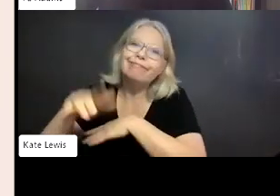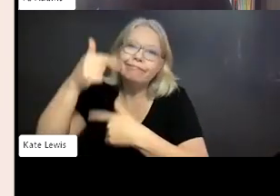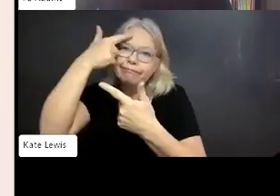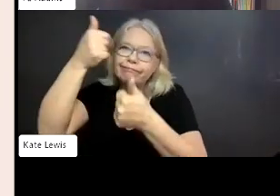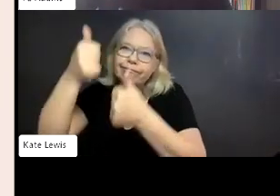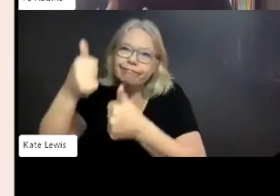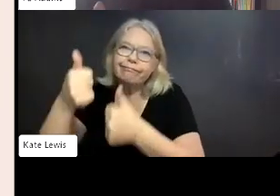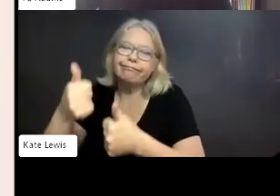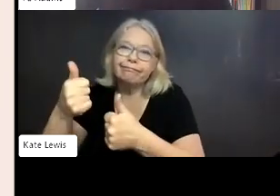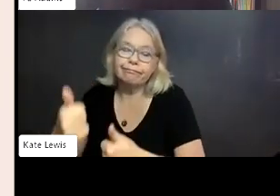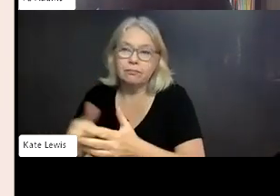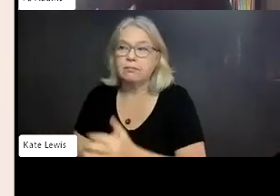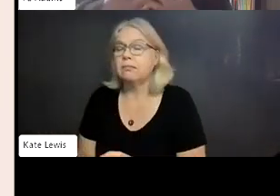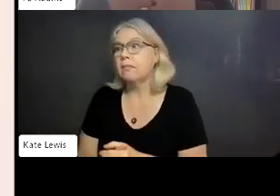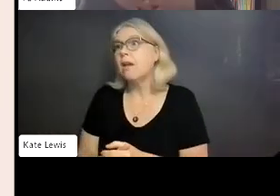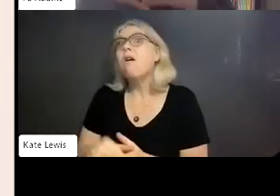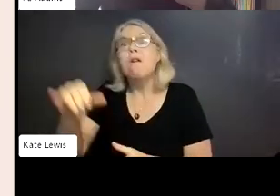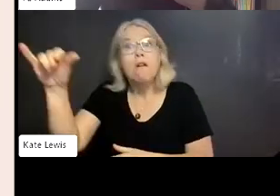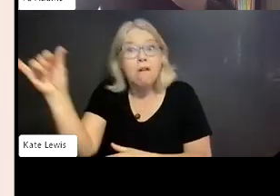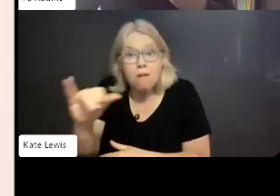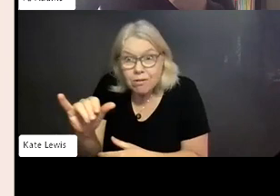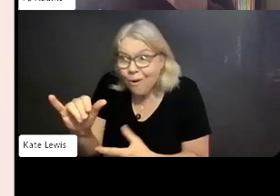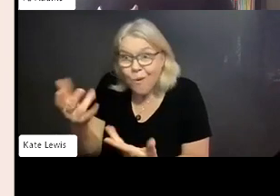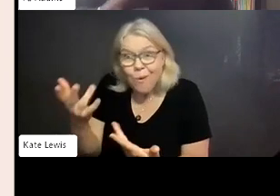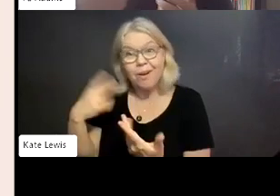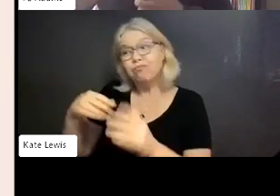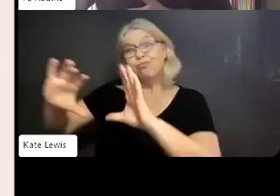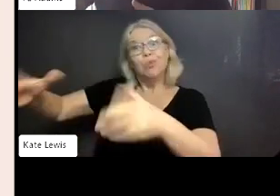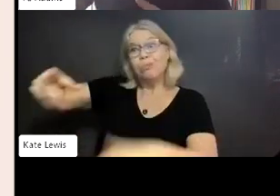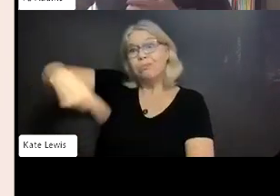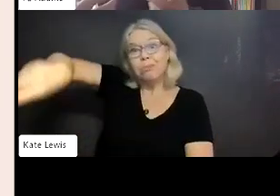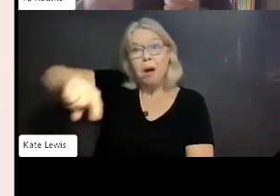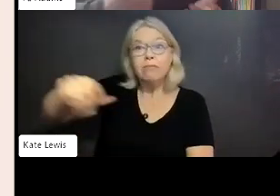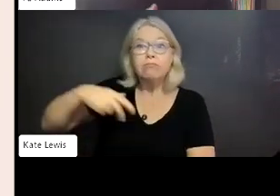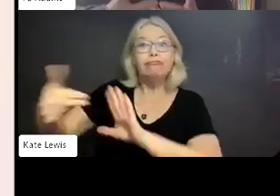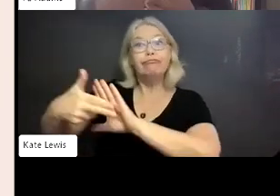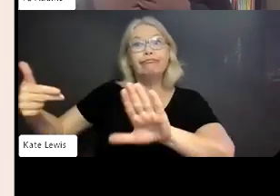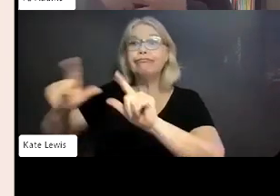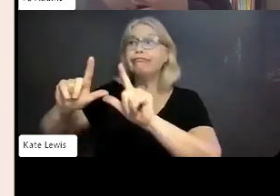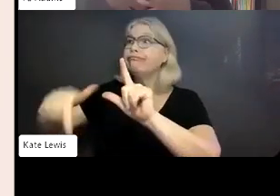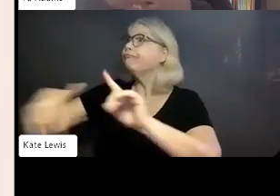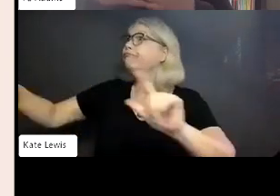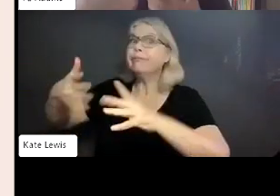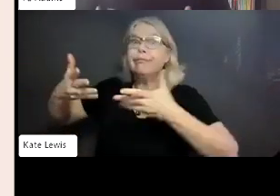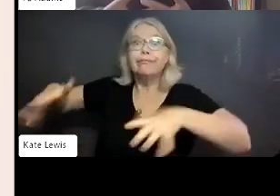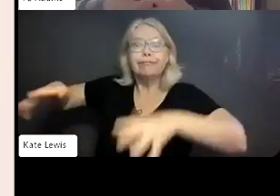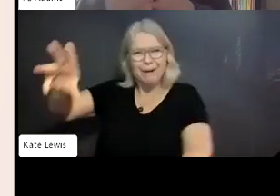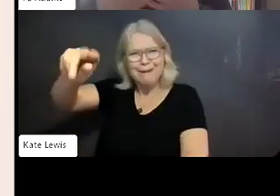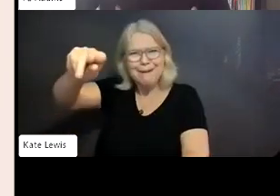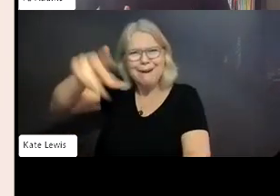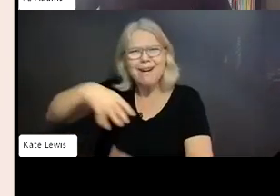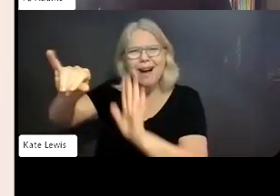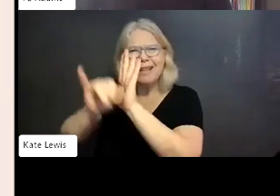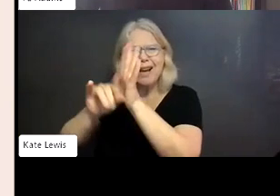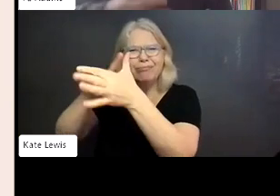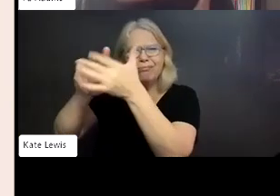than just 2SLGBTQI. They also have things like race and socioeconomic status and ethnicity and immigration status and